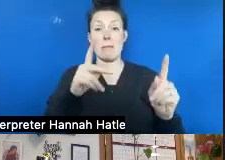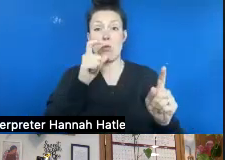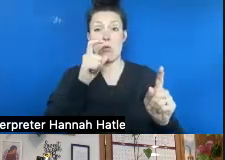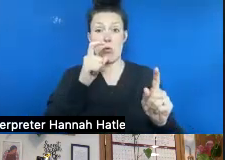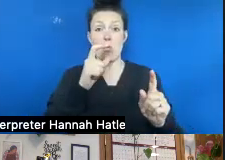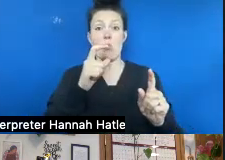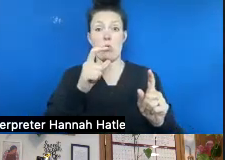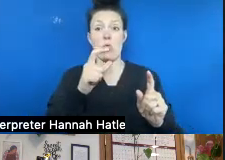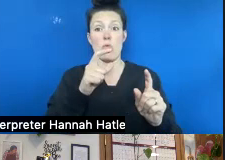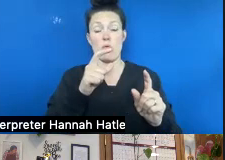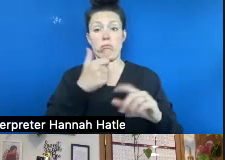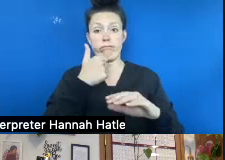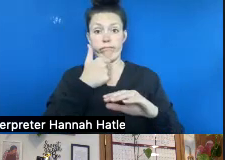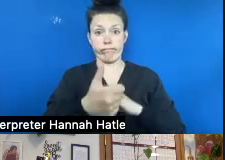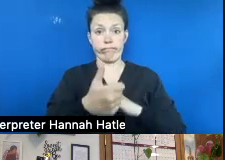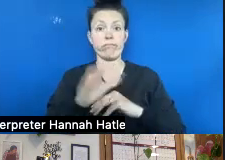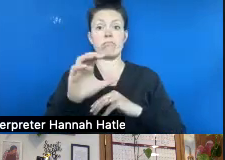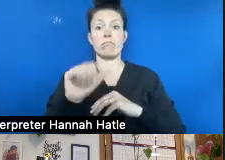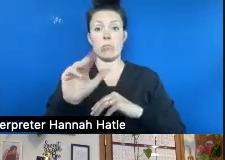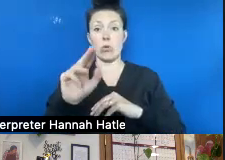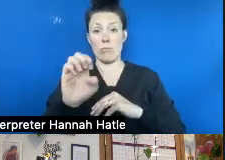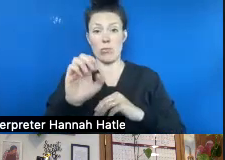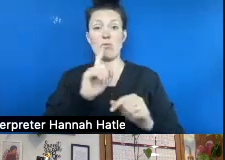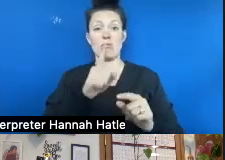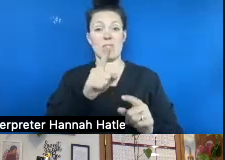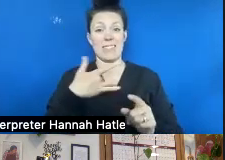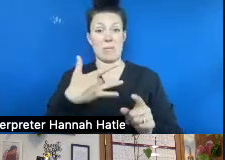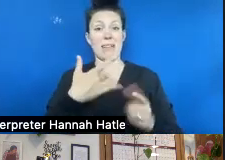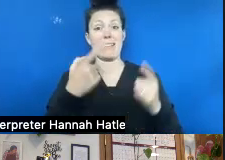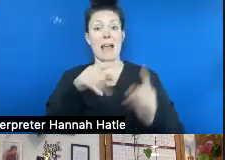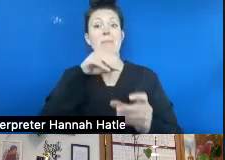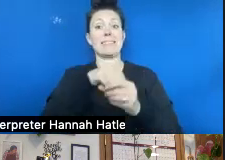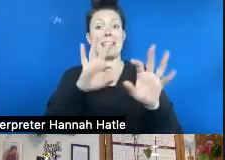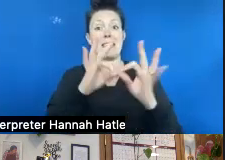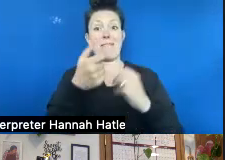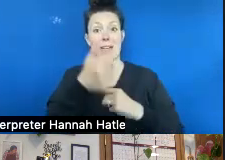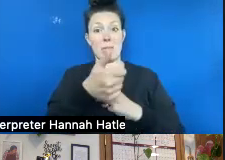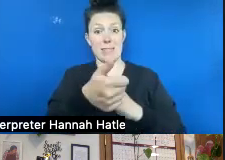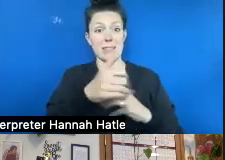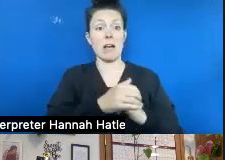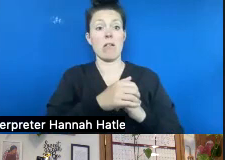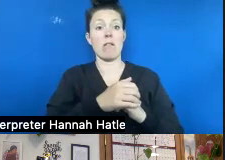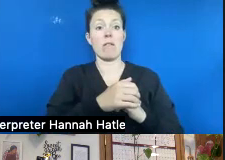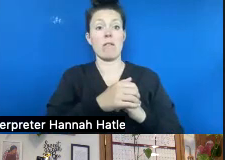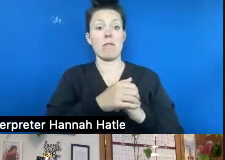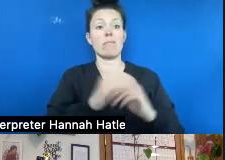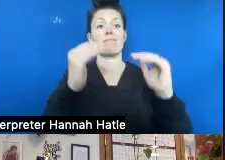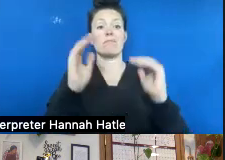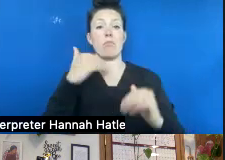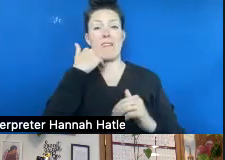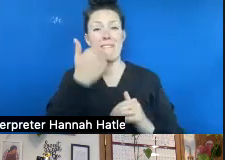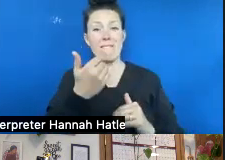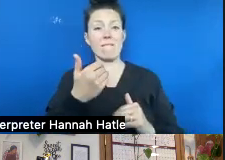in our own families. Also, there is the fear of being shamed or blamed, and that can happen